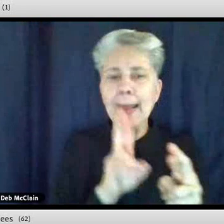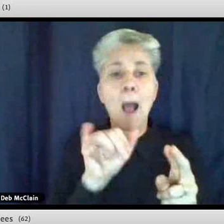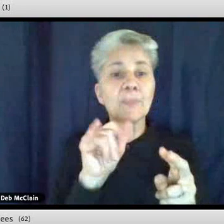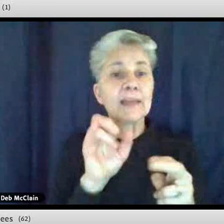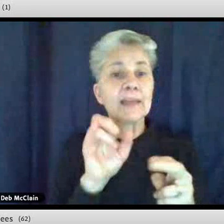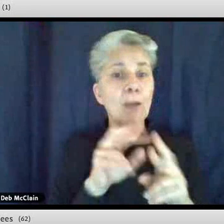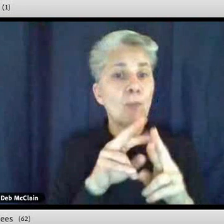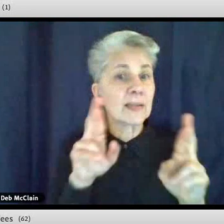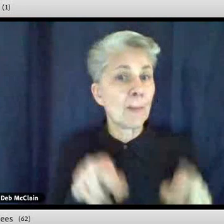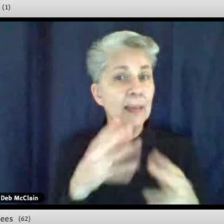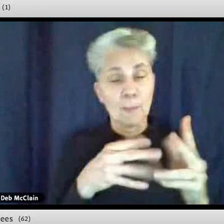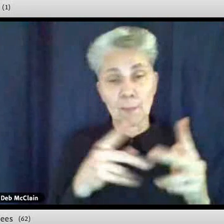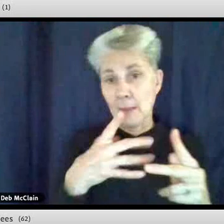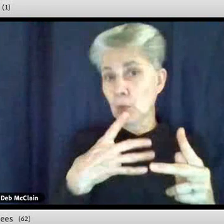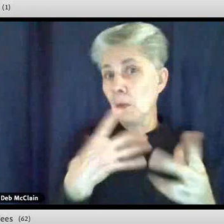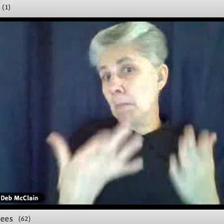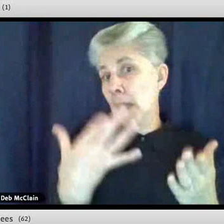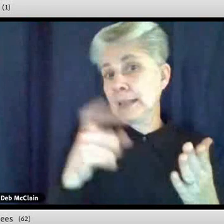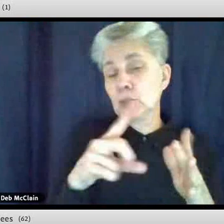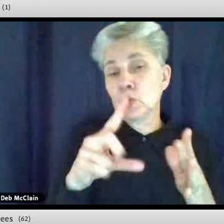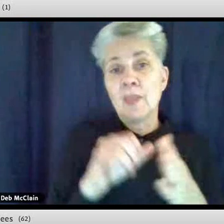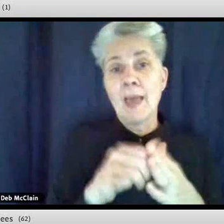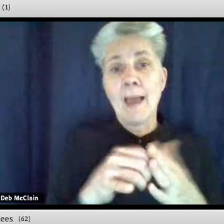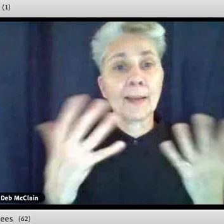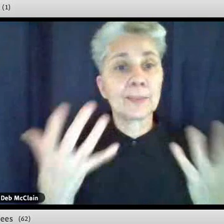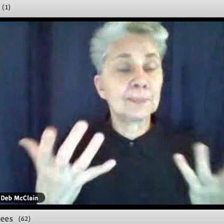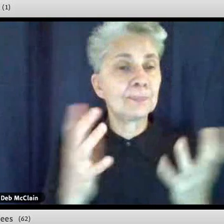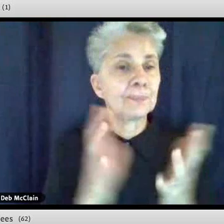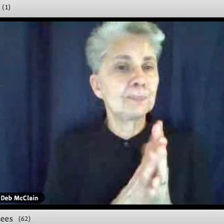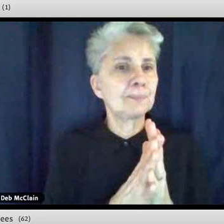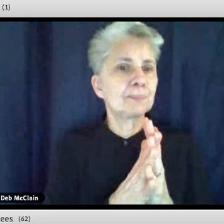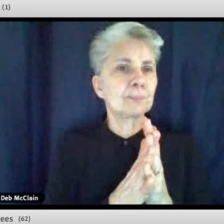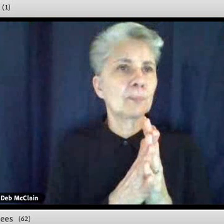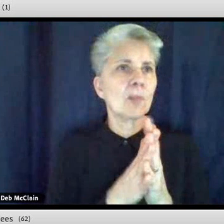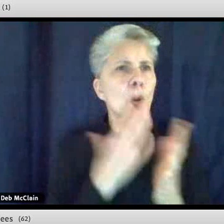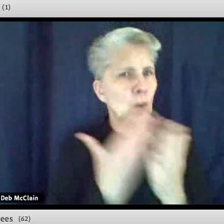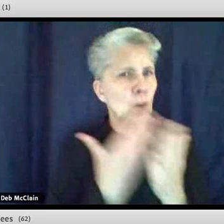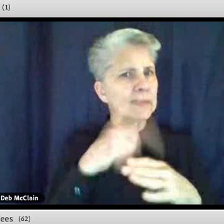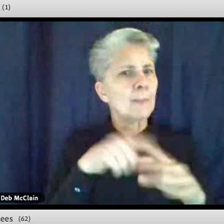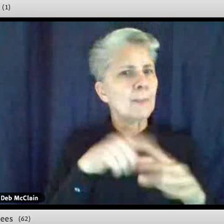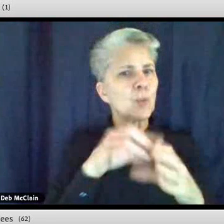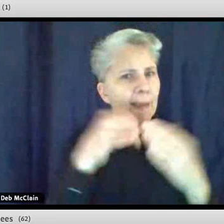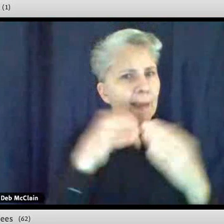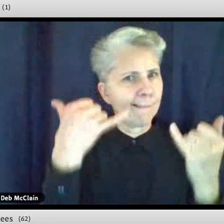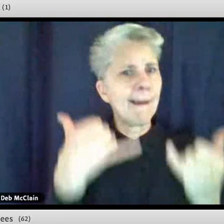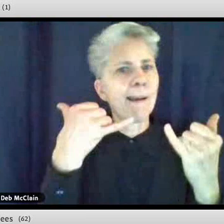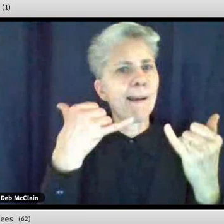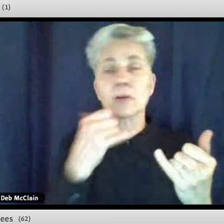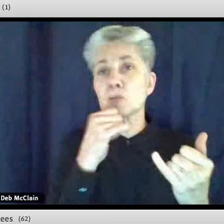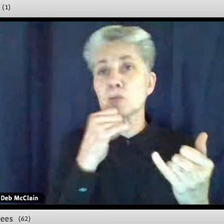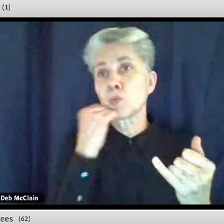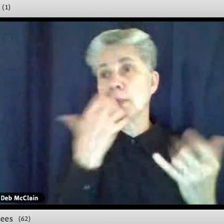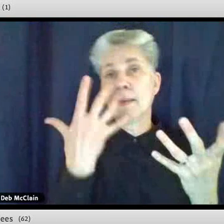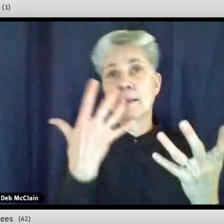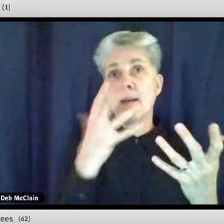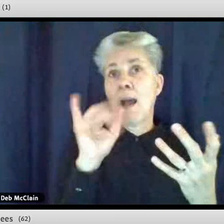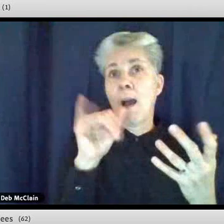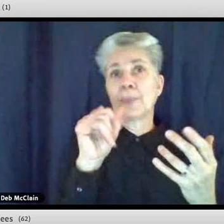taxes, getting things together, um, update your resume, right? Some people might need to do that.